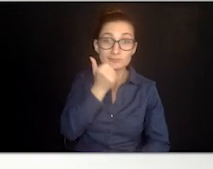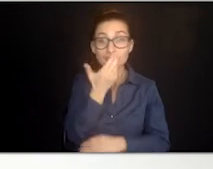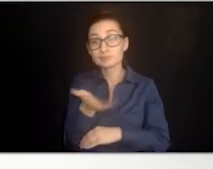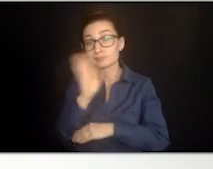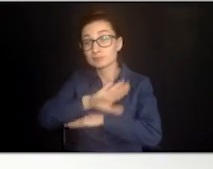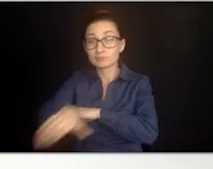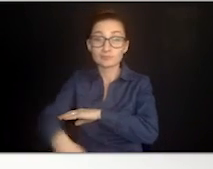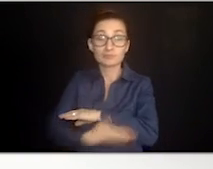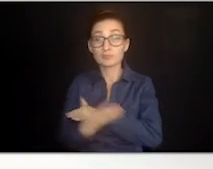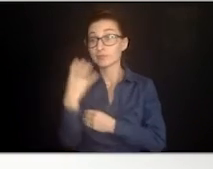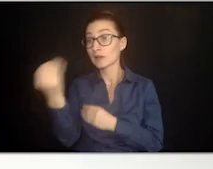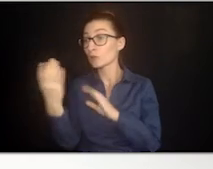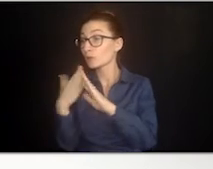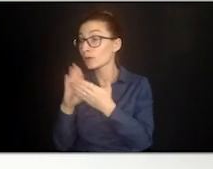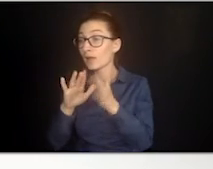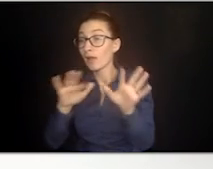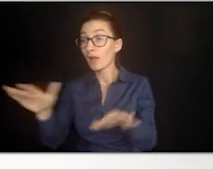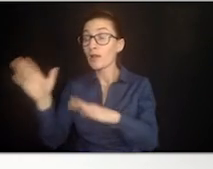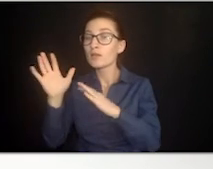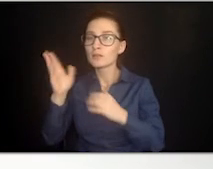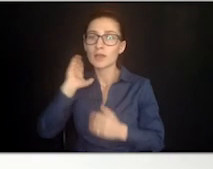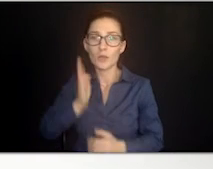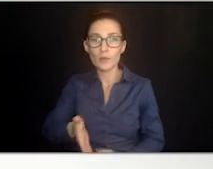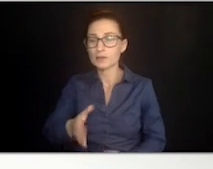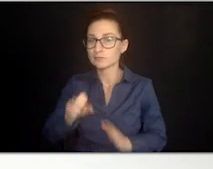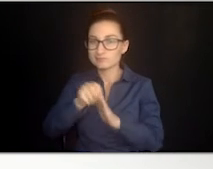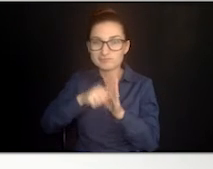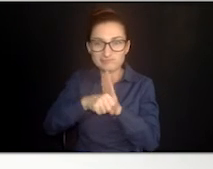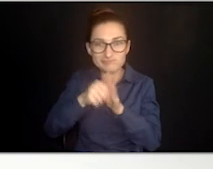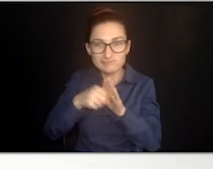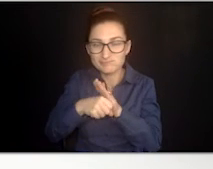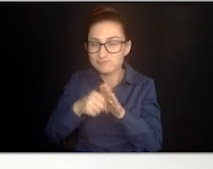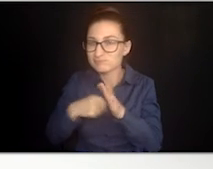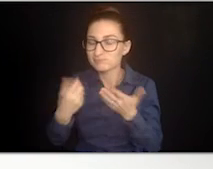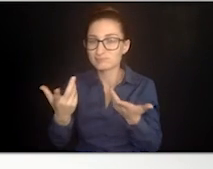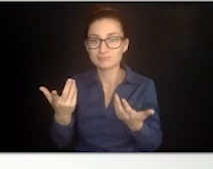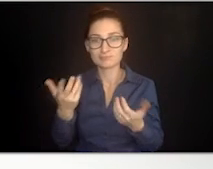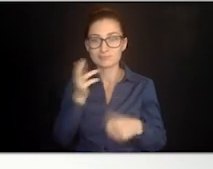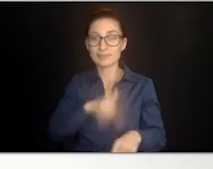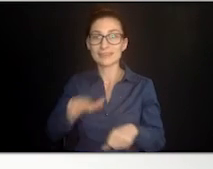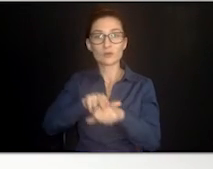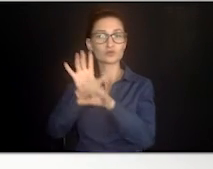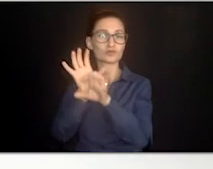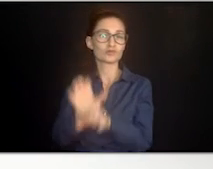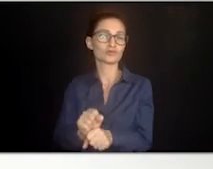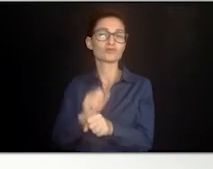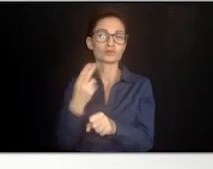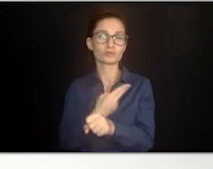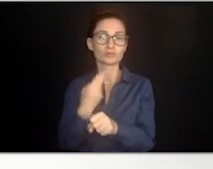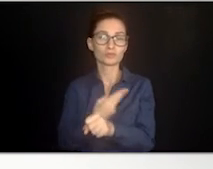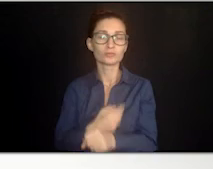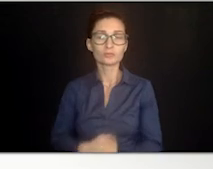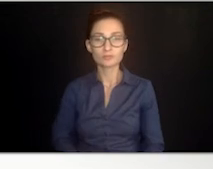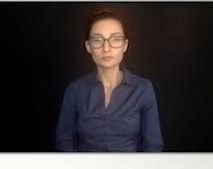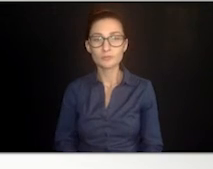wherever, the more it will be ingrained in them, and they'll use it when they really need it.